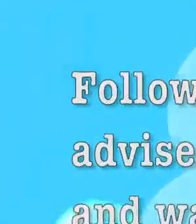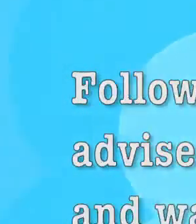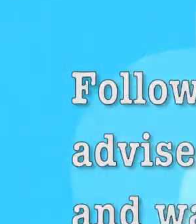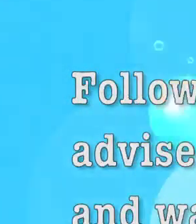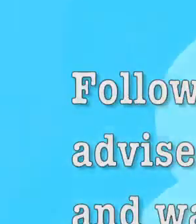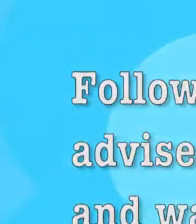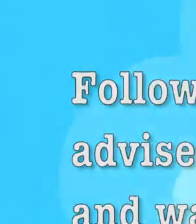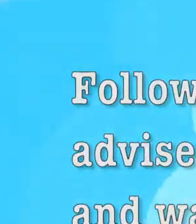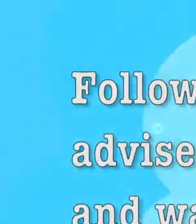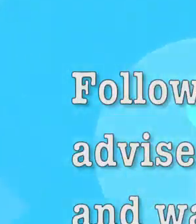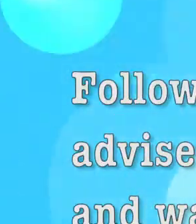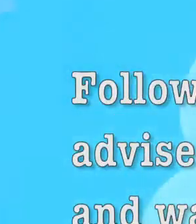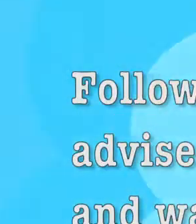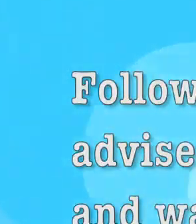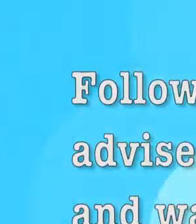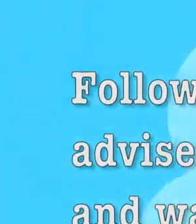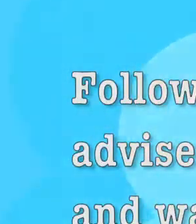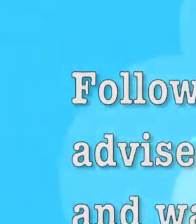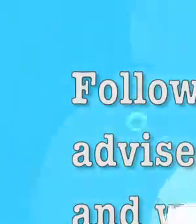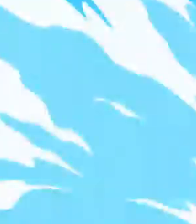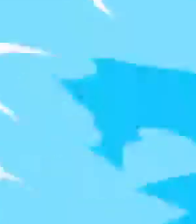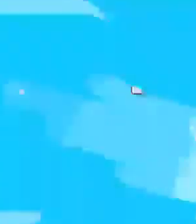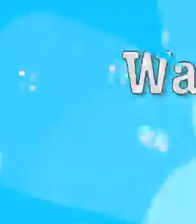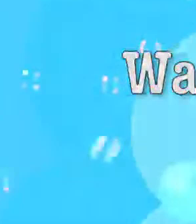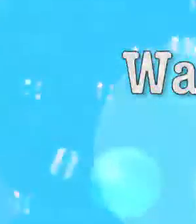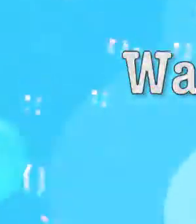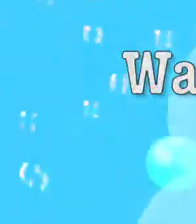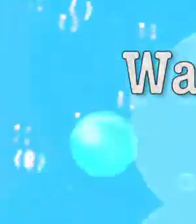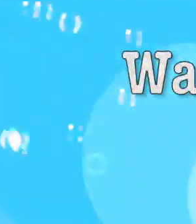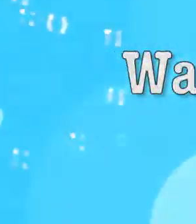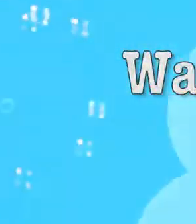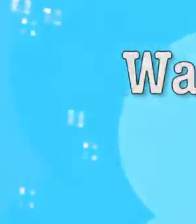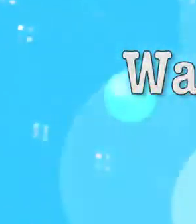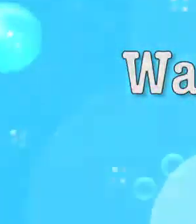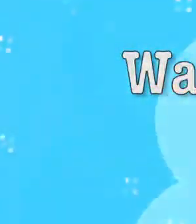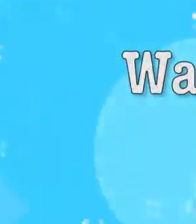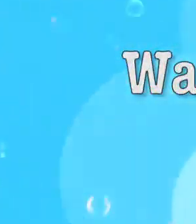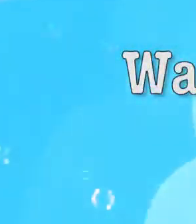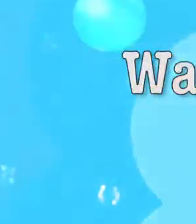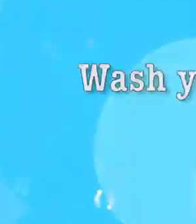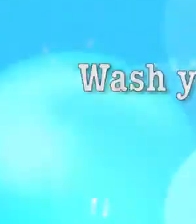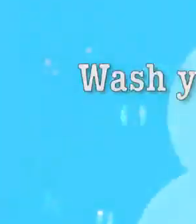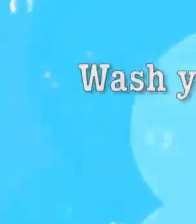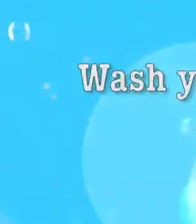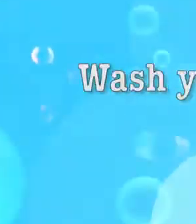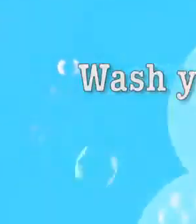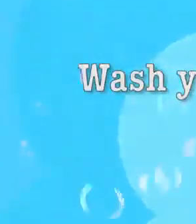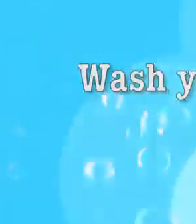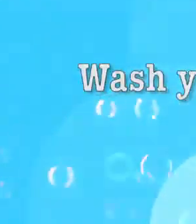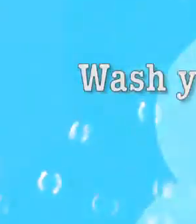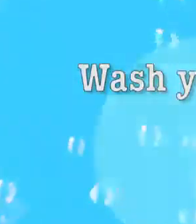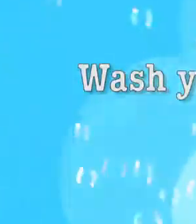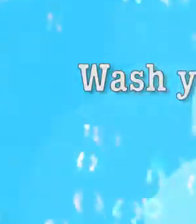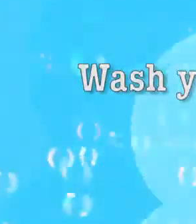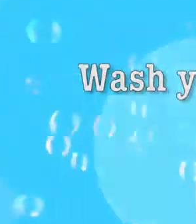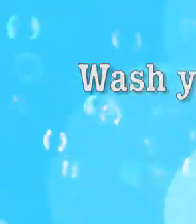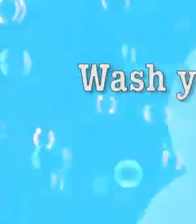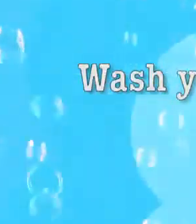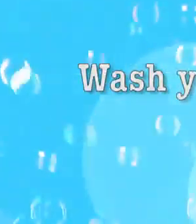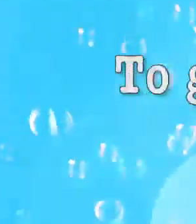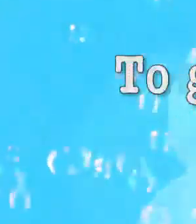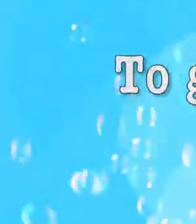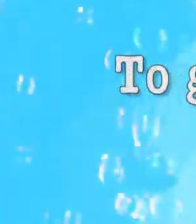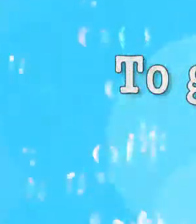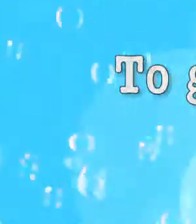place. Follow my advice today and wash the germs away. Wash your hands with soap